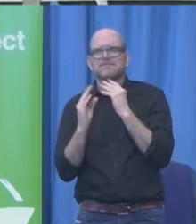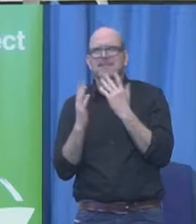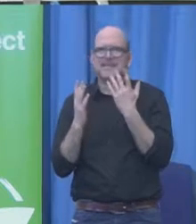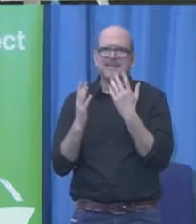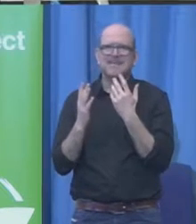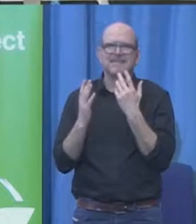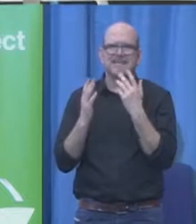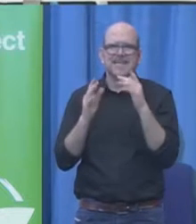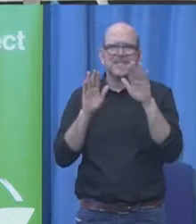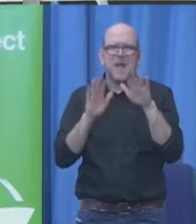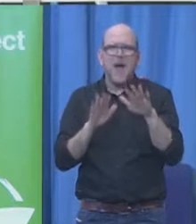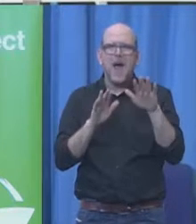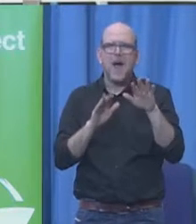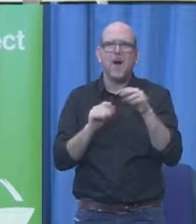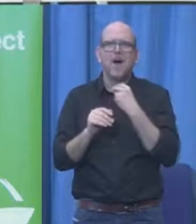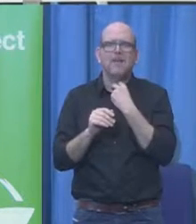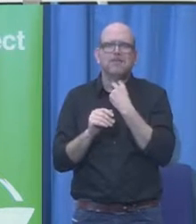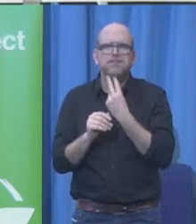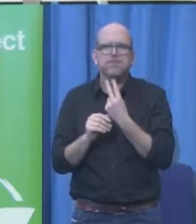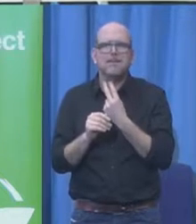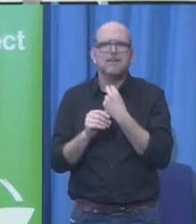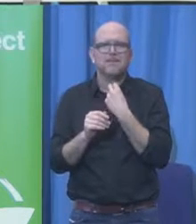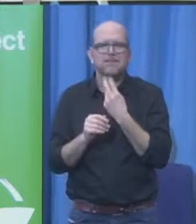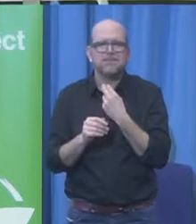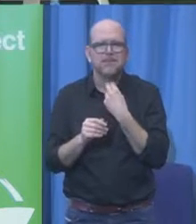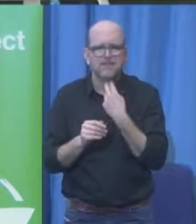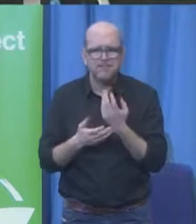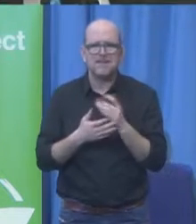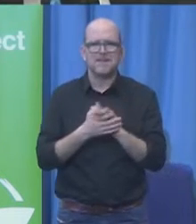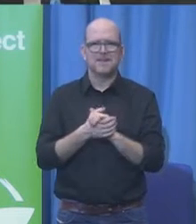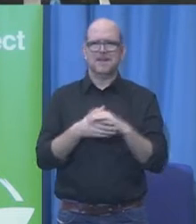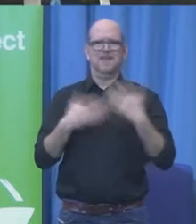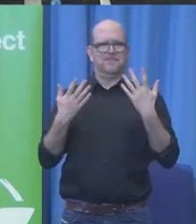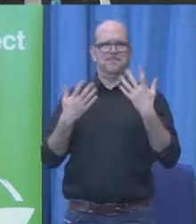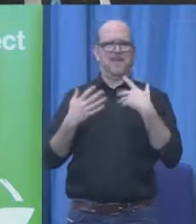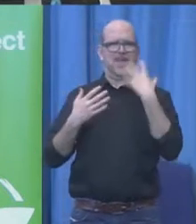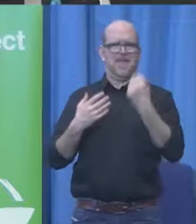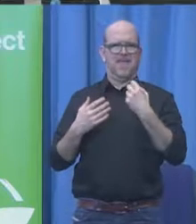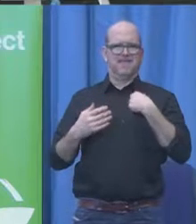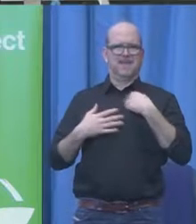slowed down from the respirator.